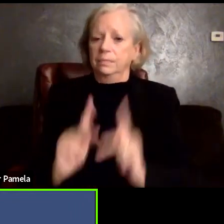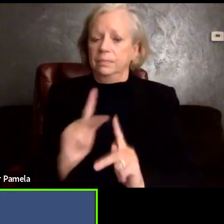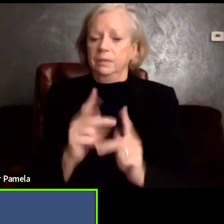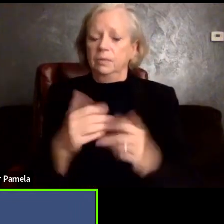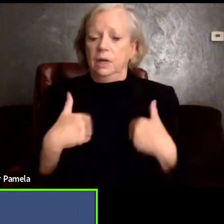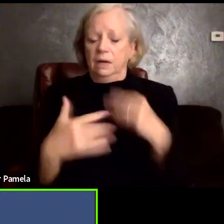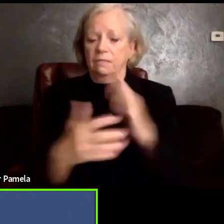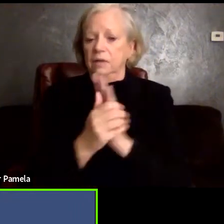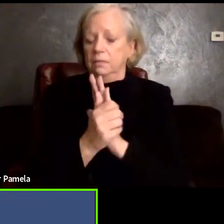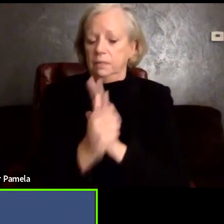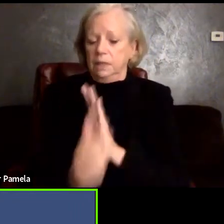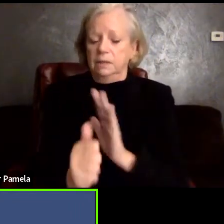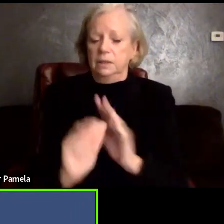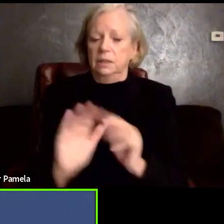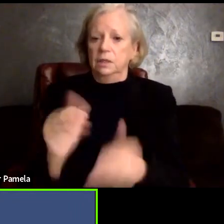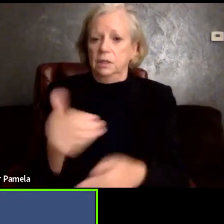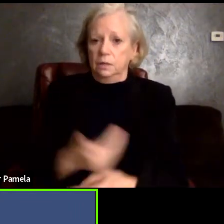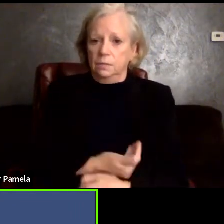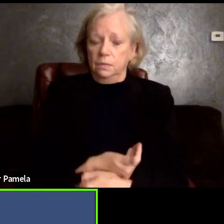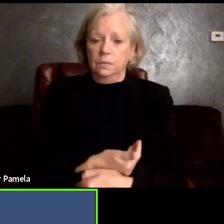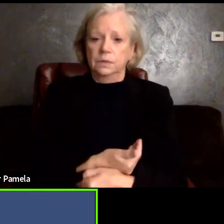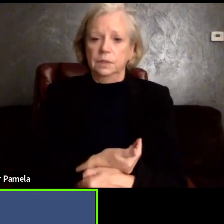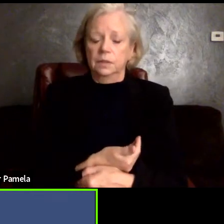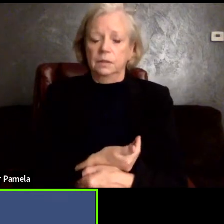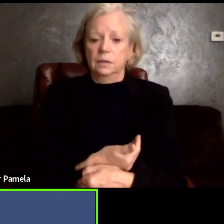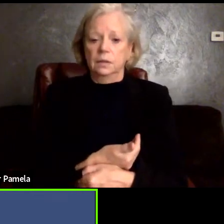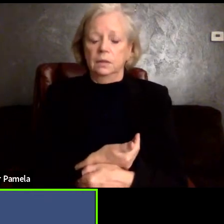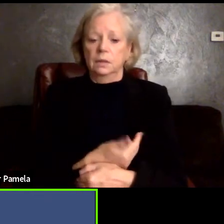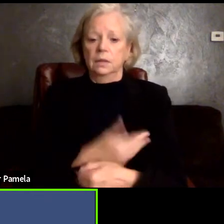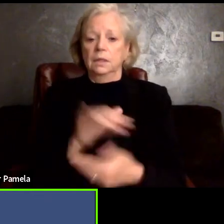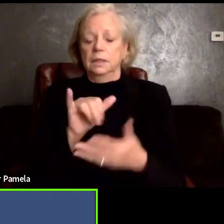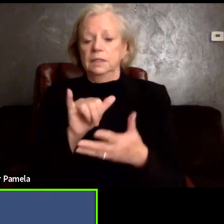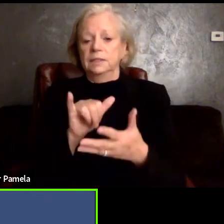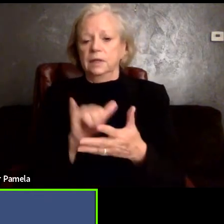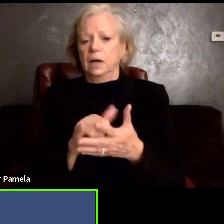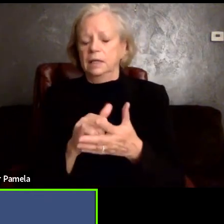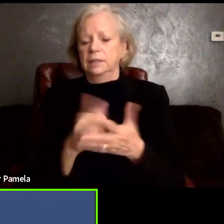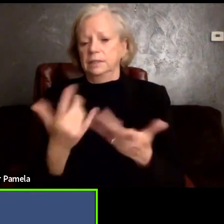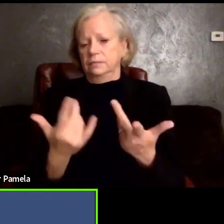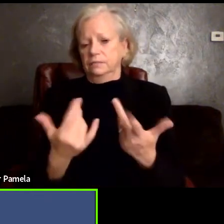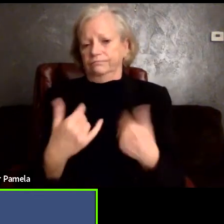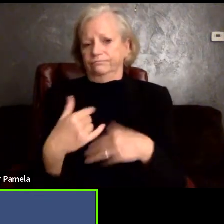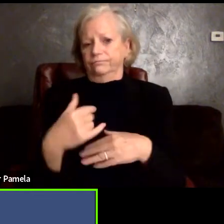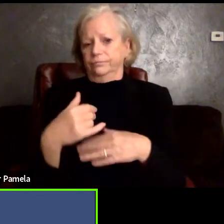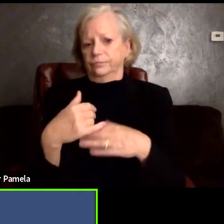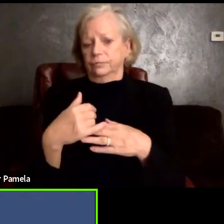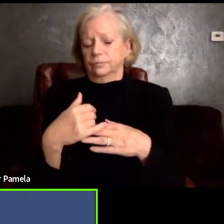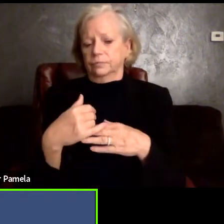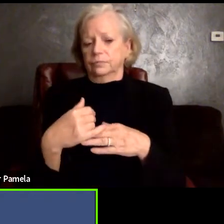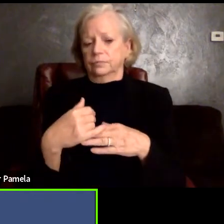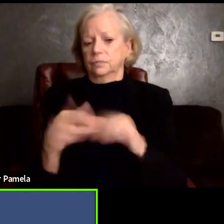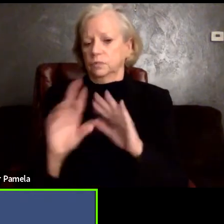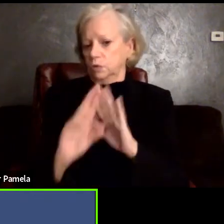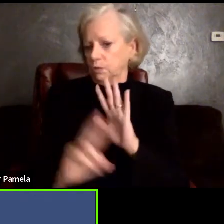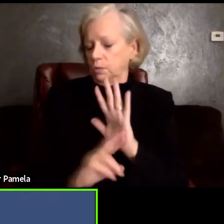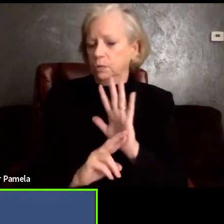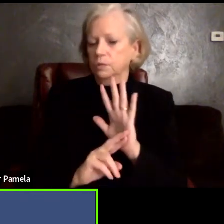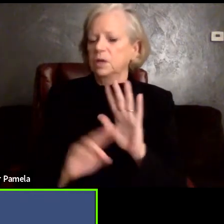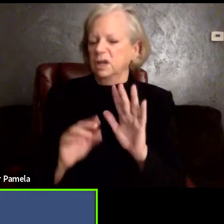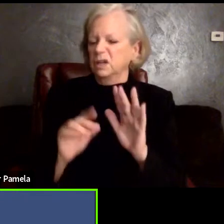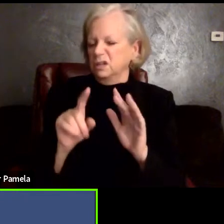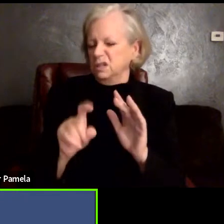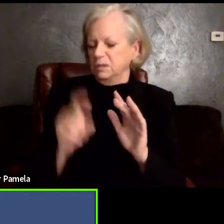introduce these types of restrictions if it's right for their communities, and I encourage them to consider it.